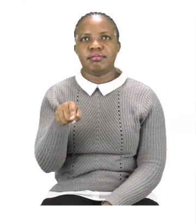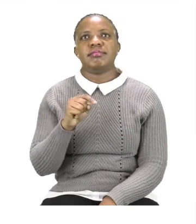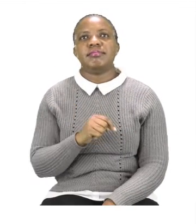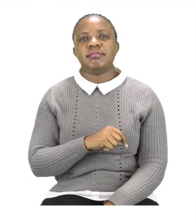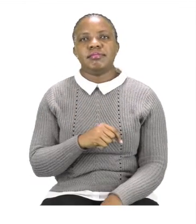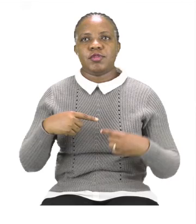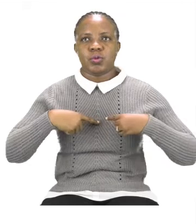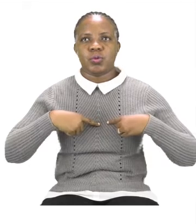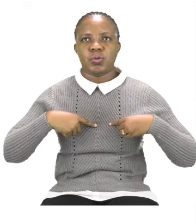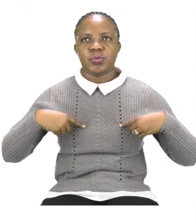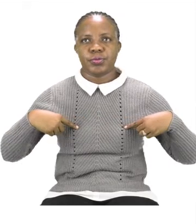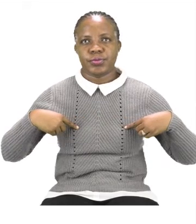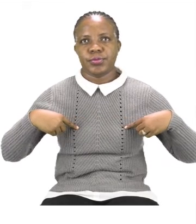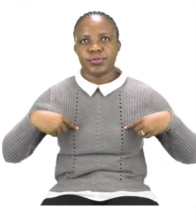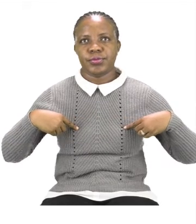we,